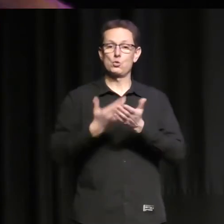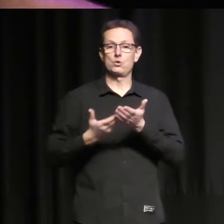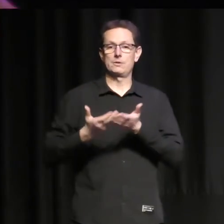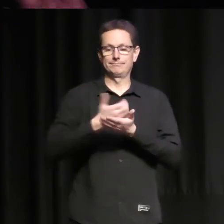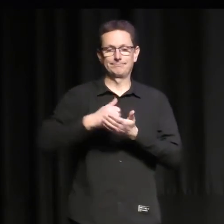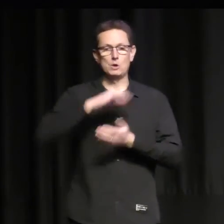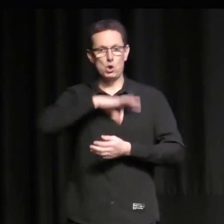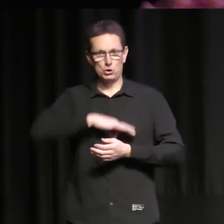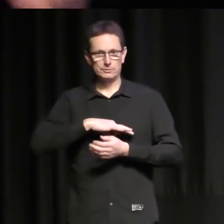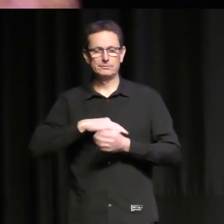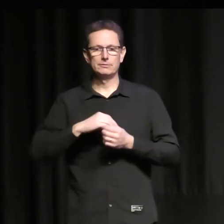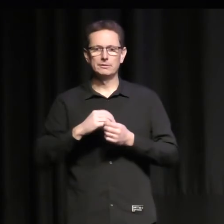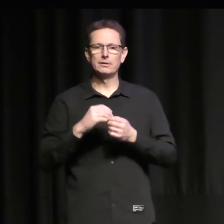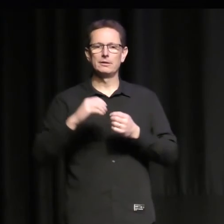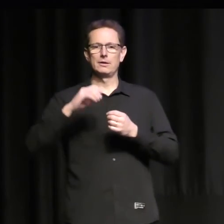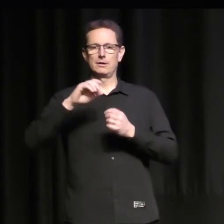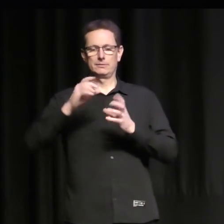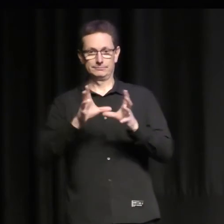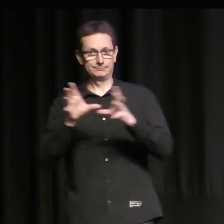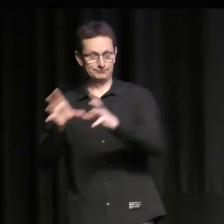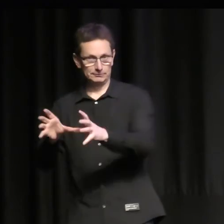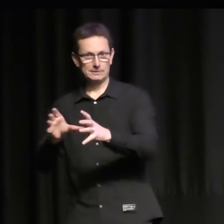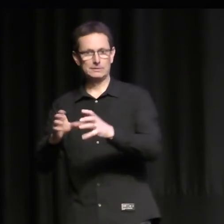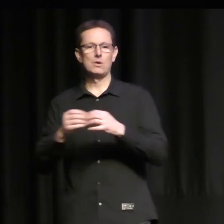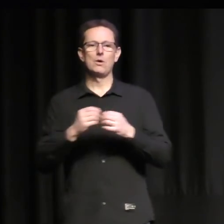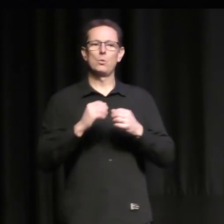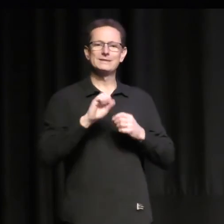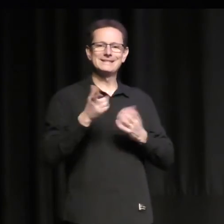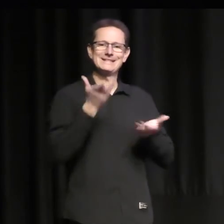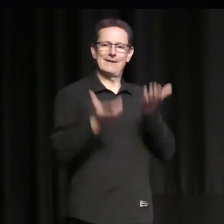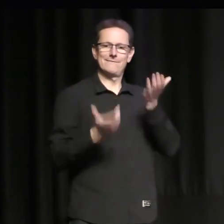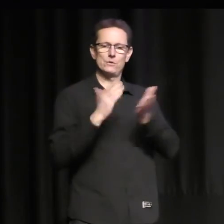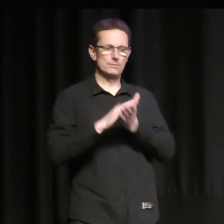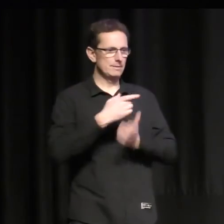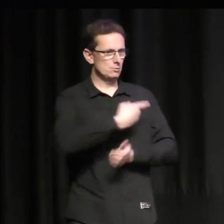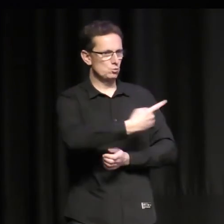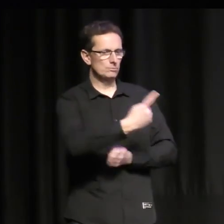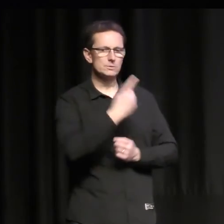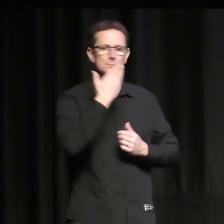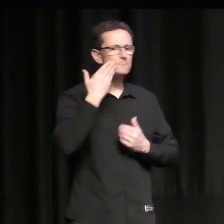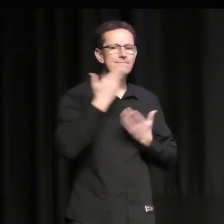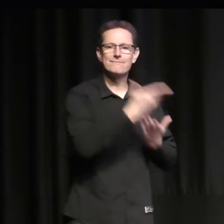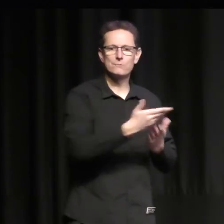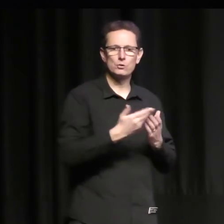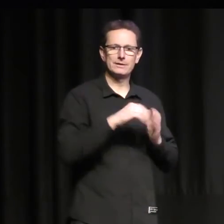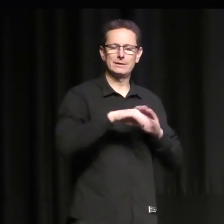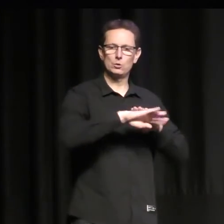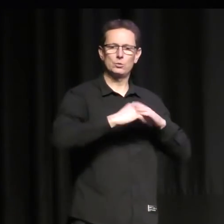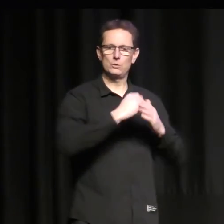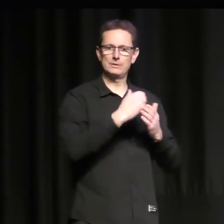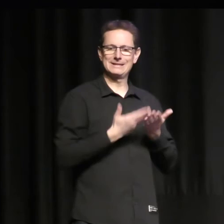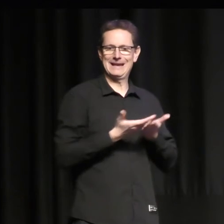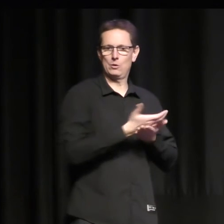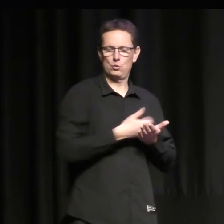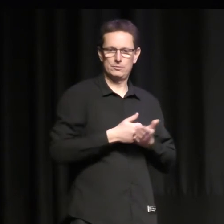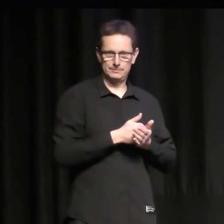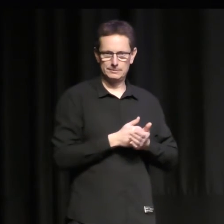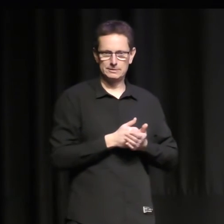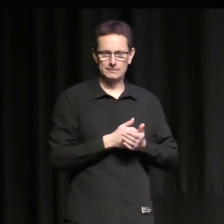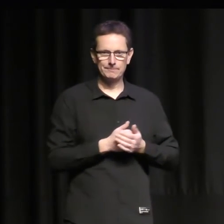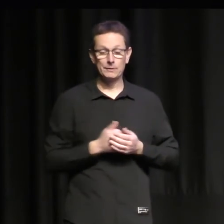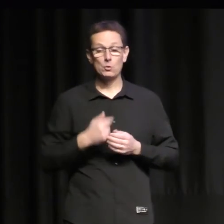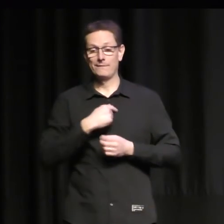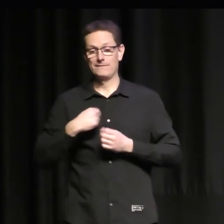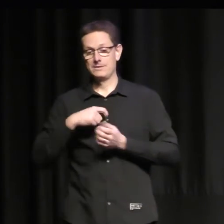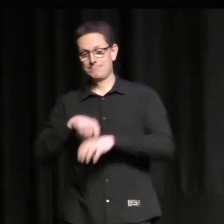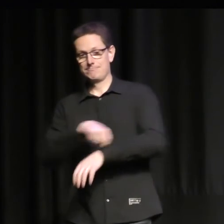6,000 other people, similar people who didn't receive the basic income. And we measured the effects. We produced a book.